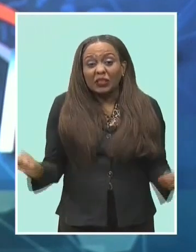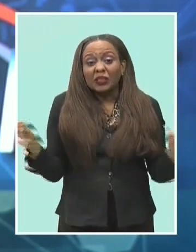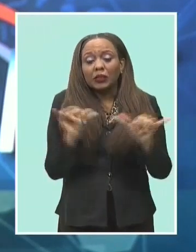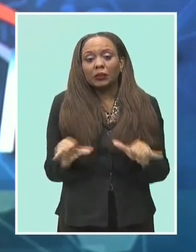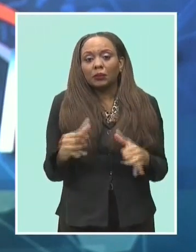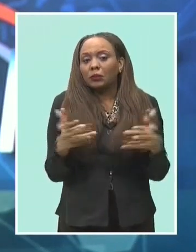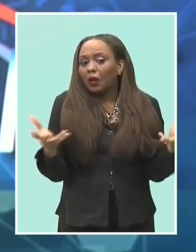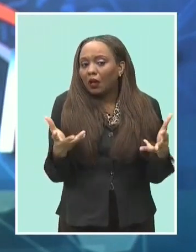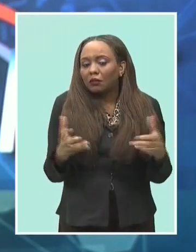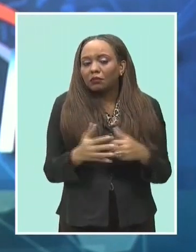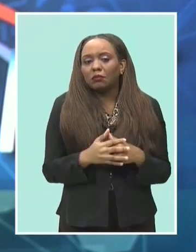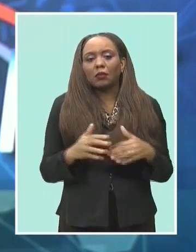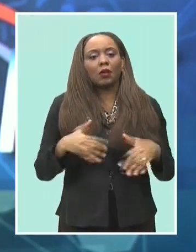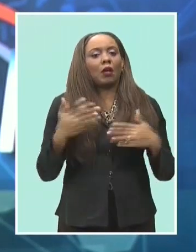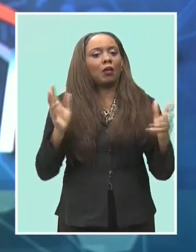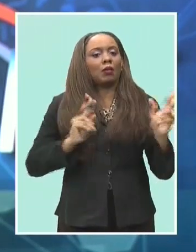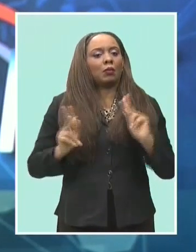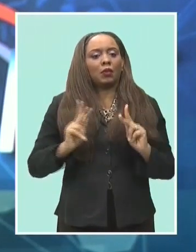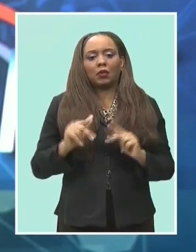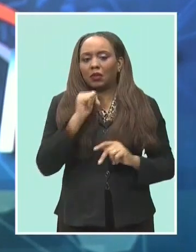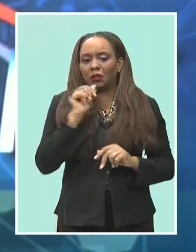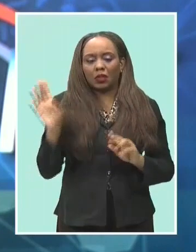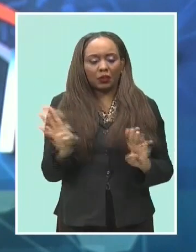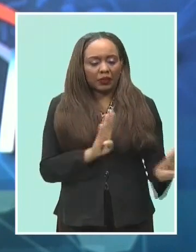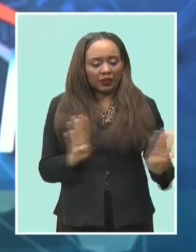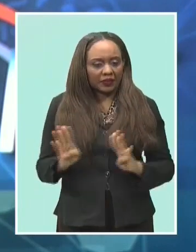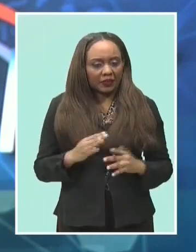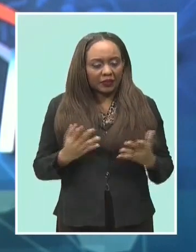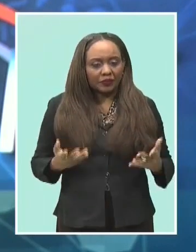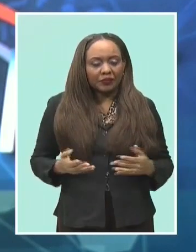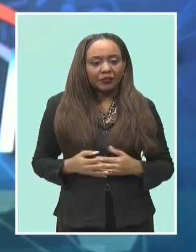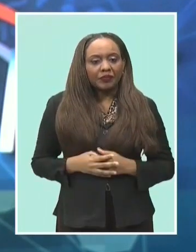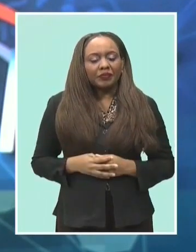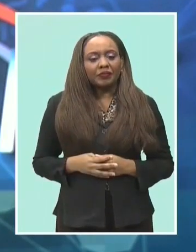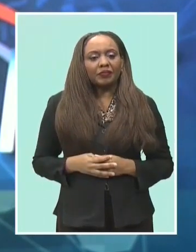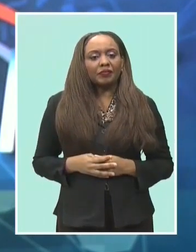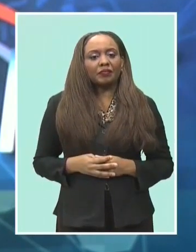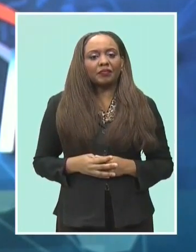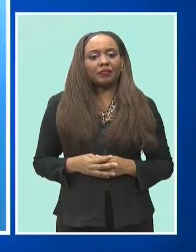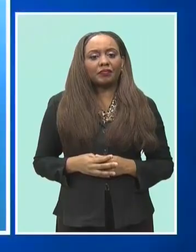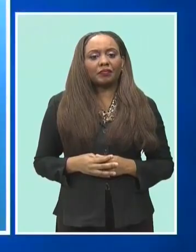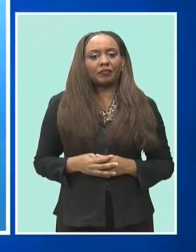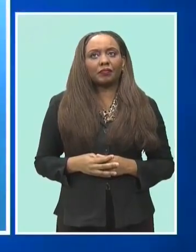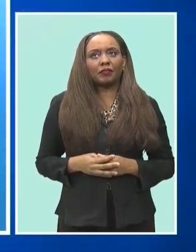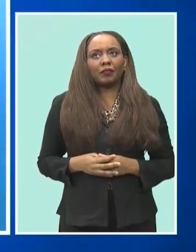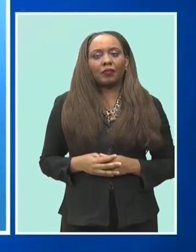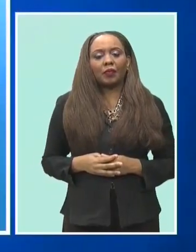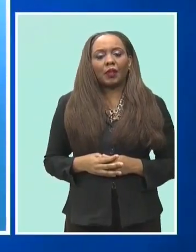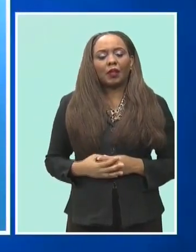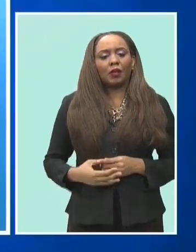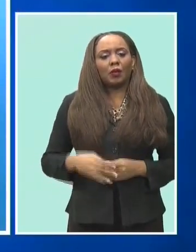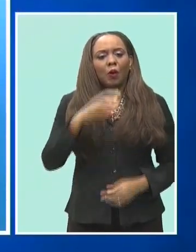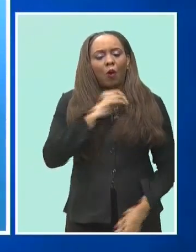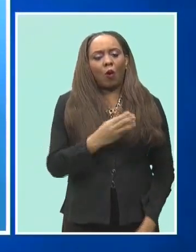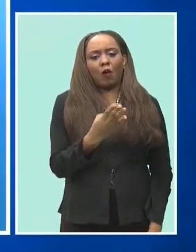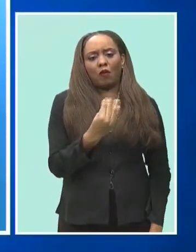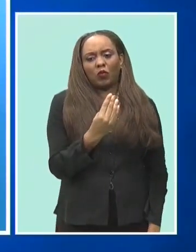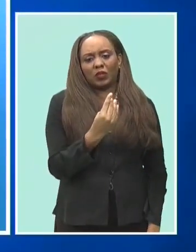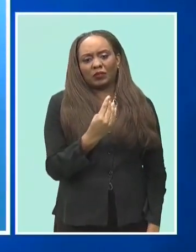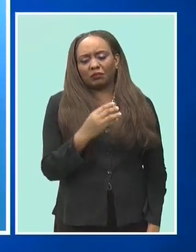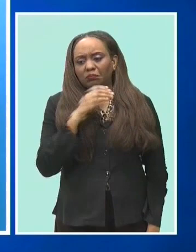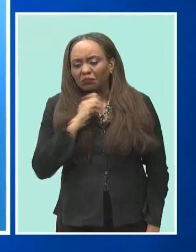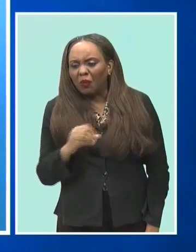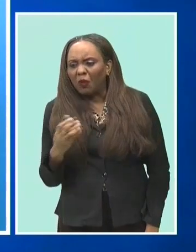the deviant behavior exhibited by young people of a certain age group. The 14 to 15-year-old age group is